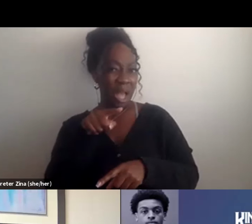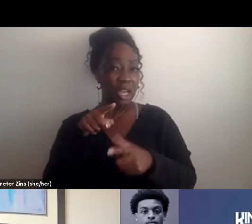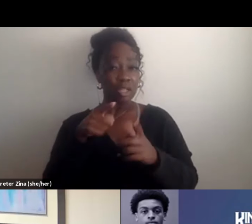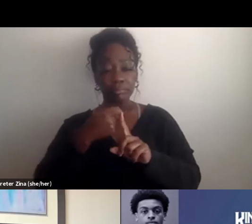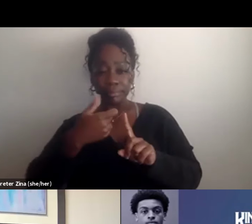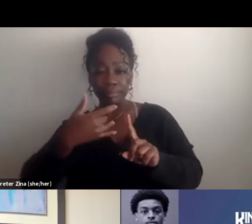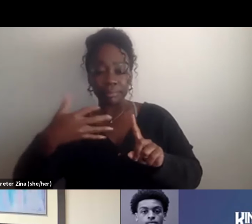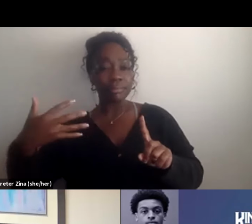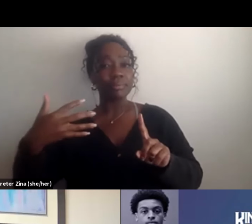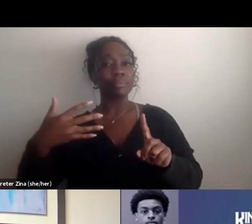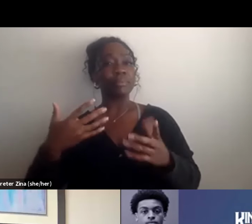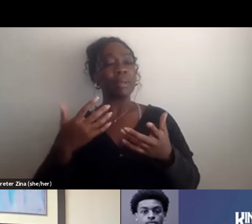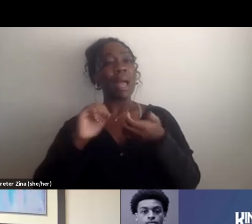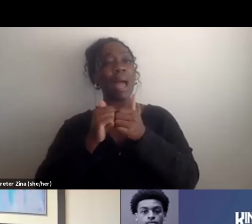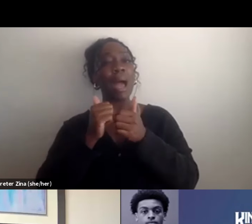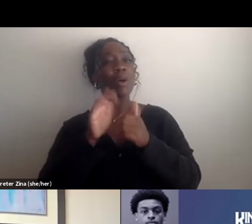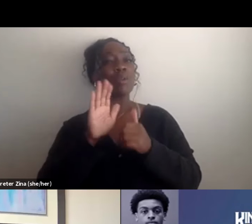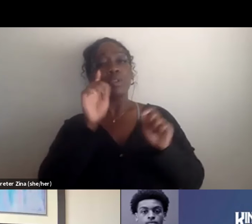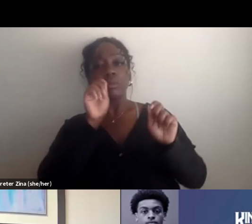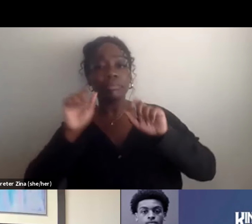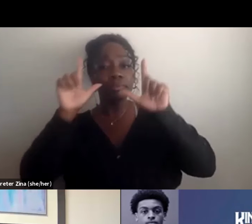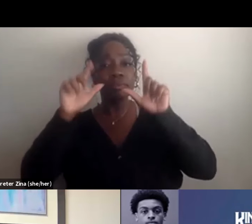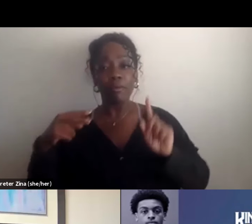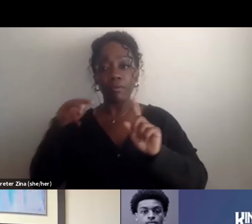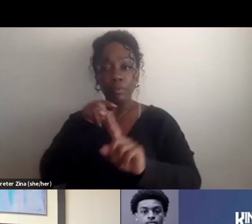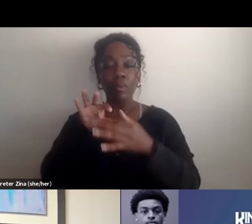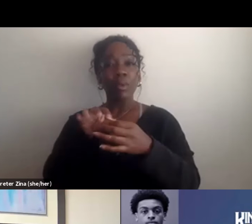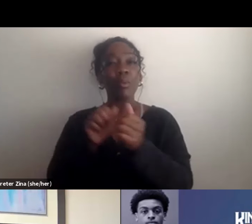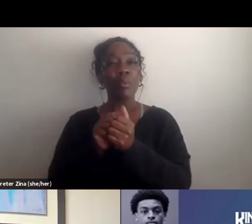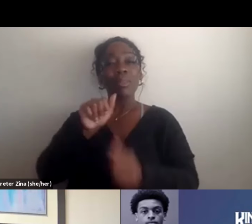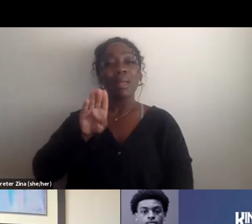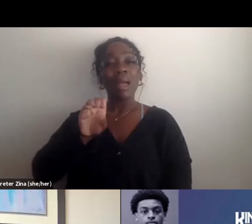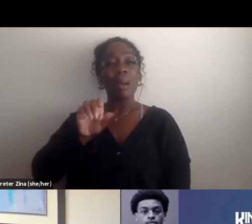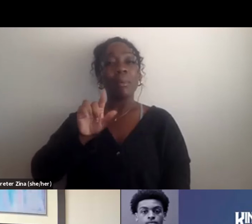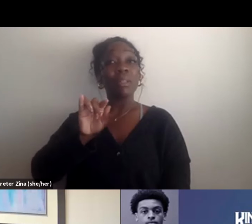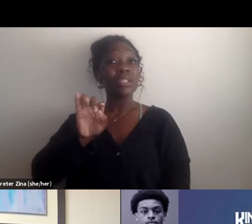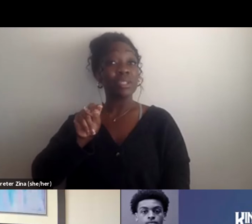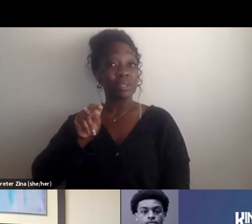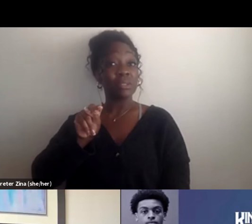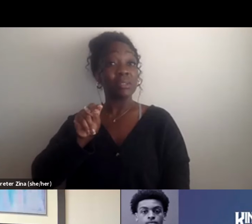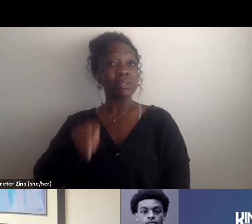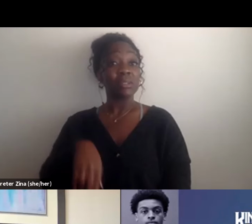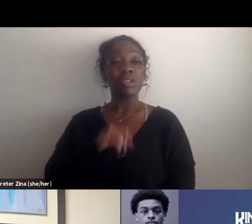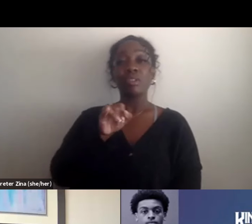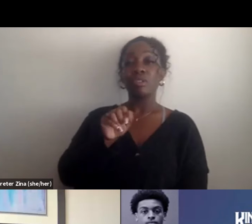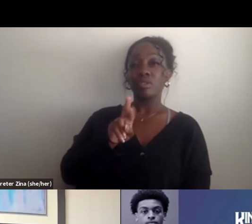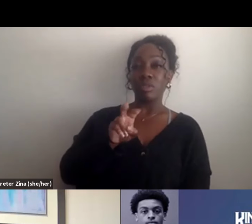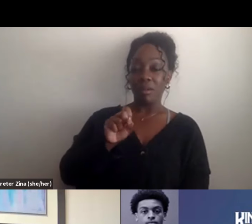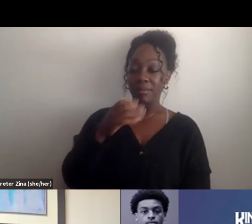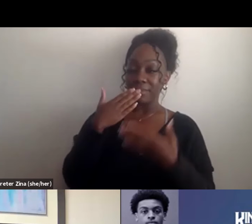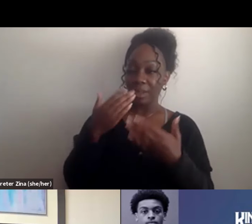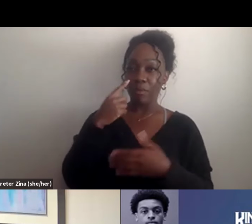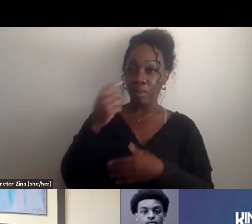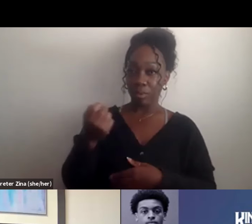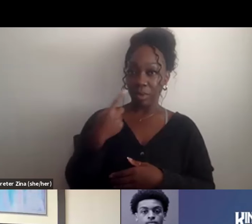of abolitionist teaching and pedagogy? Yeah, thank you for that question. In terms of the abolitionist